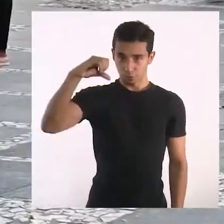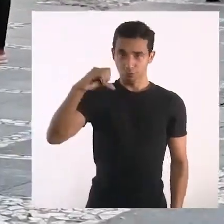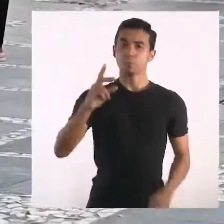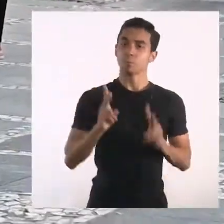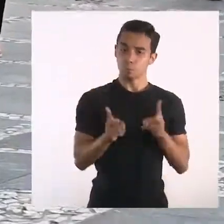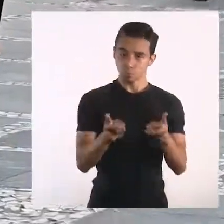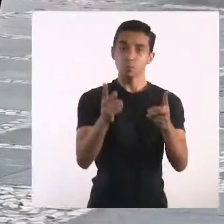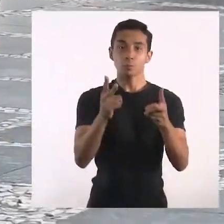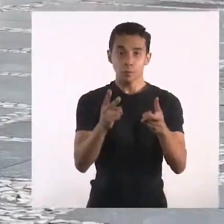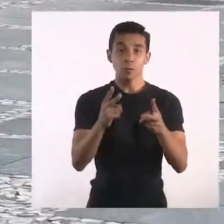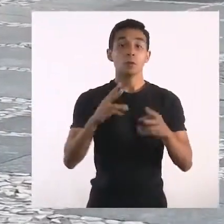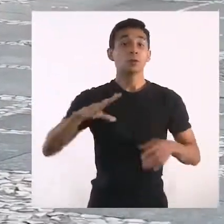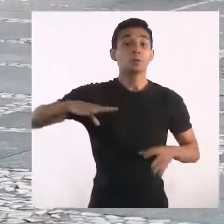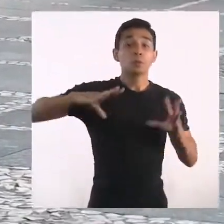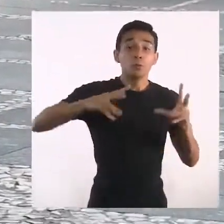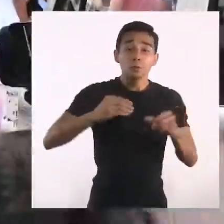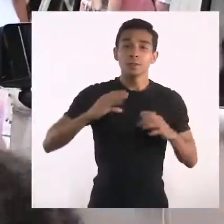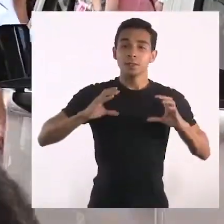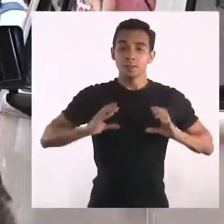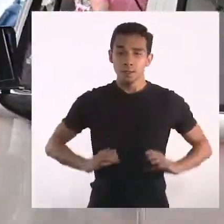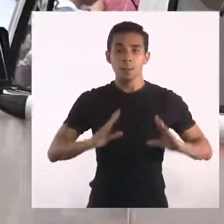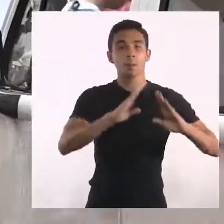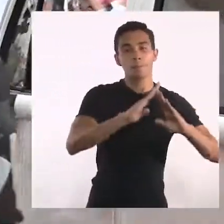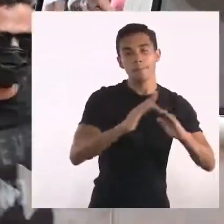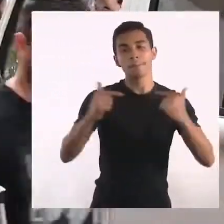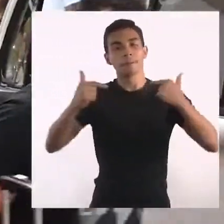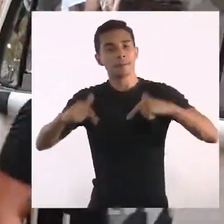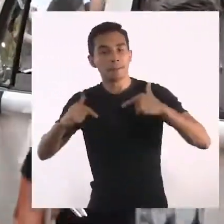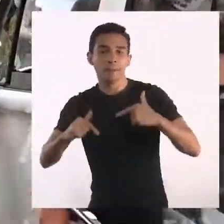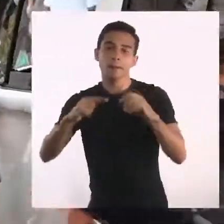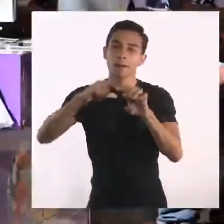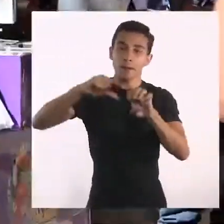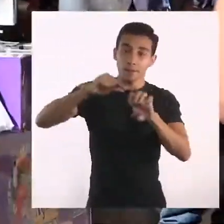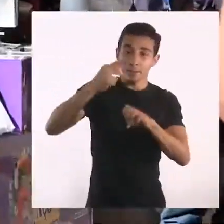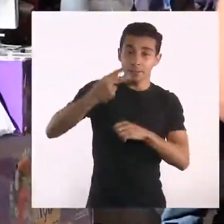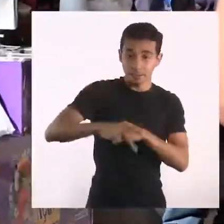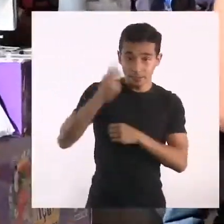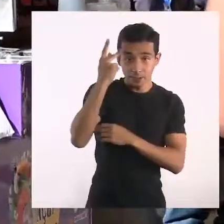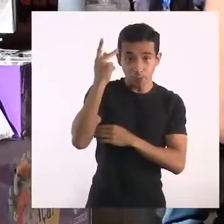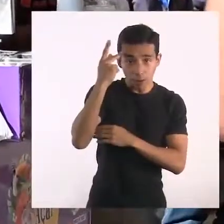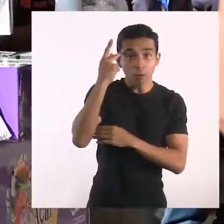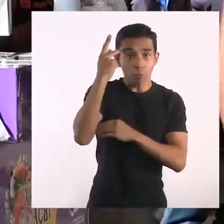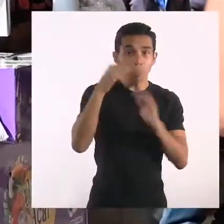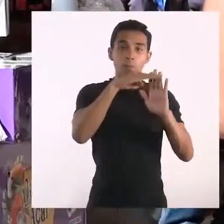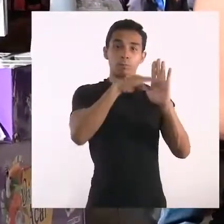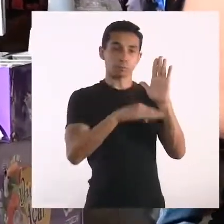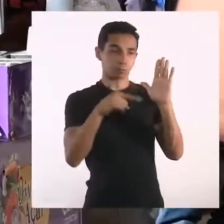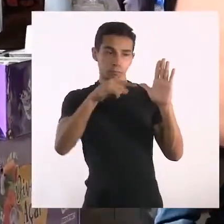O plano interfere na vida de cada cidadão que mora, trabalha ou empreende em São Paulo.